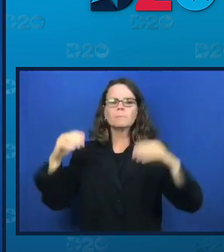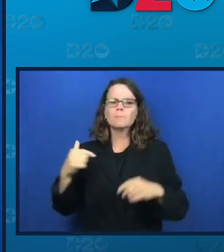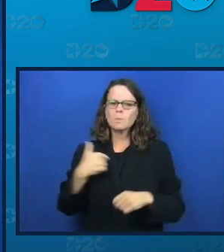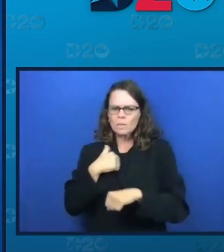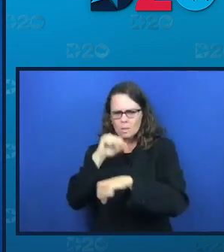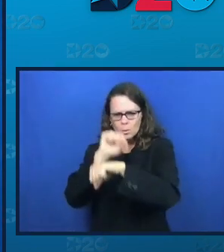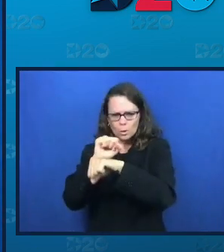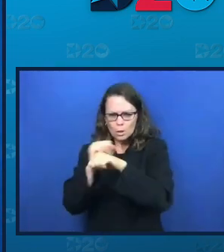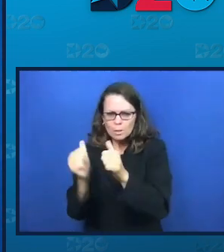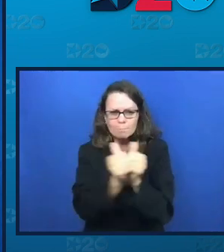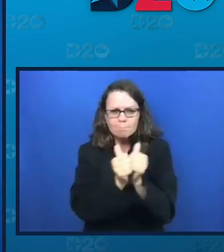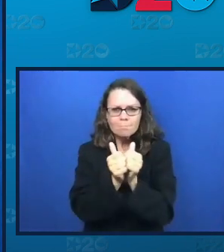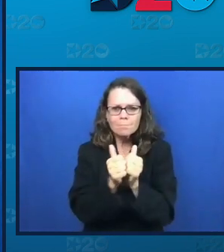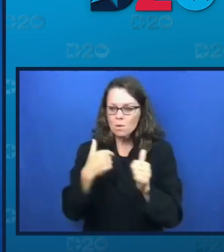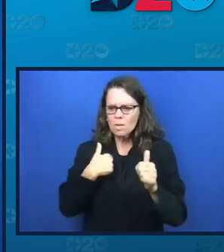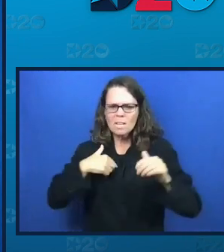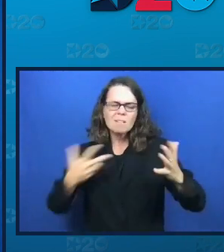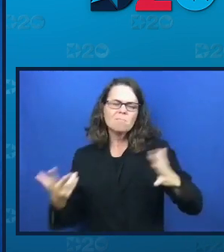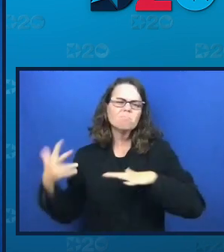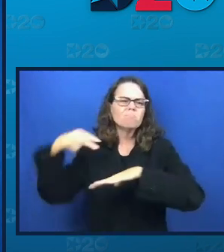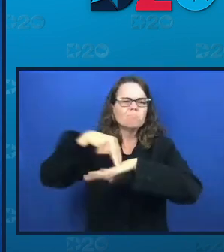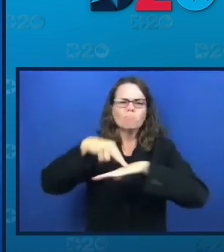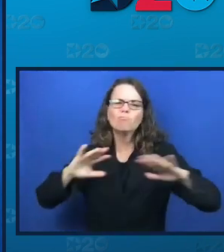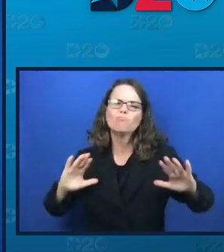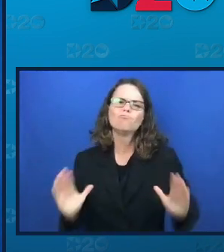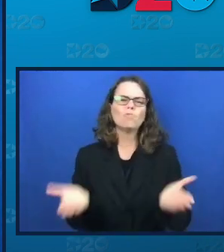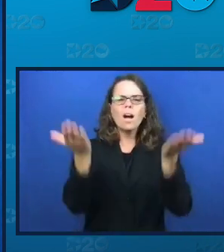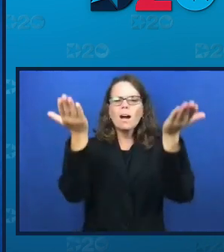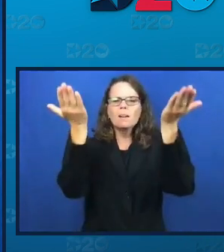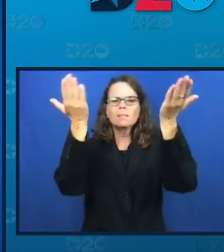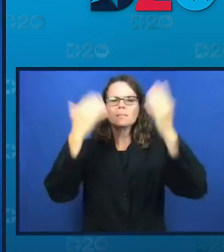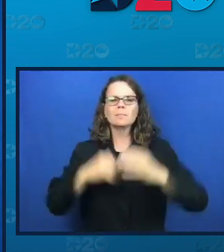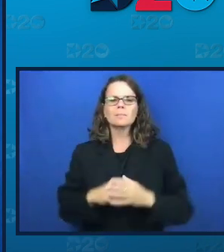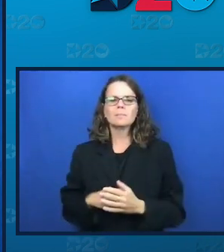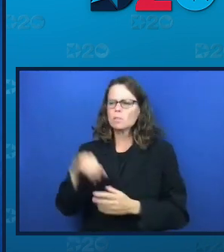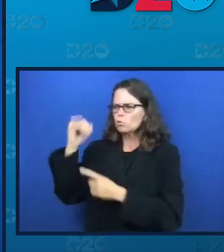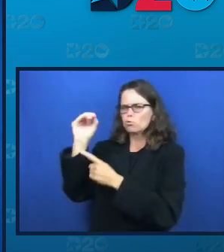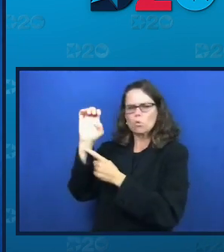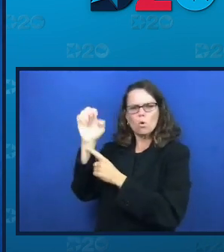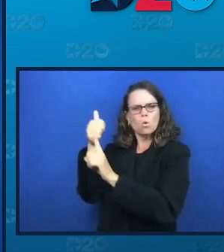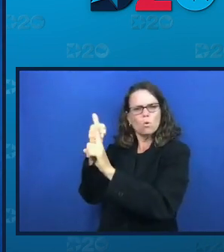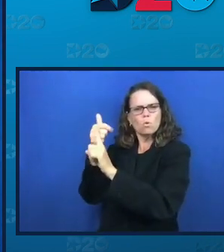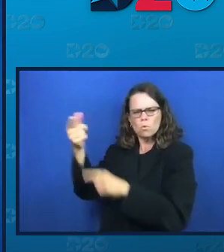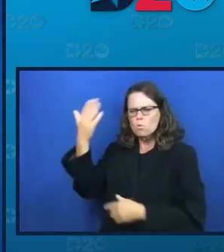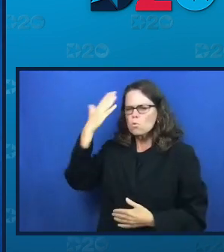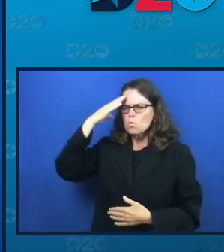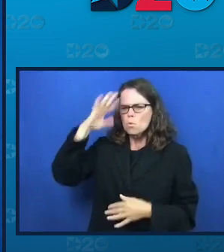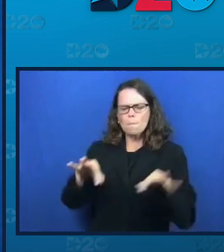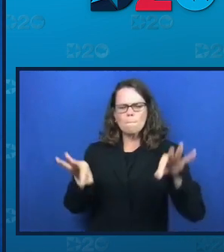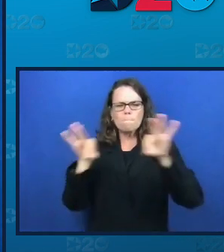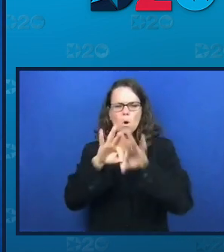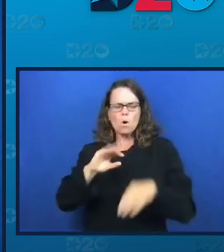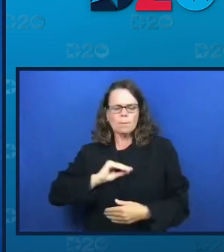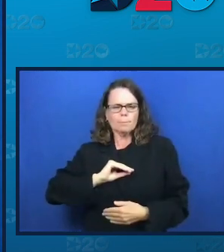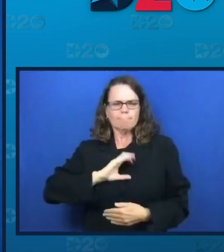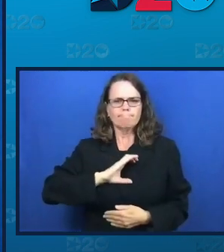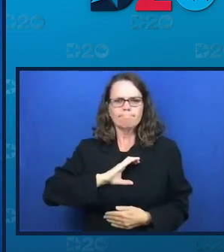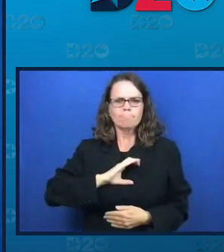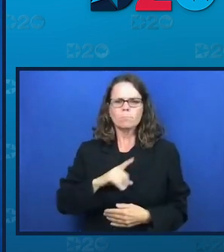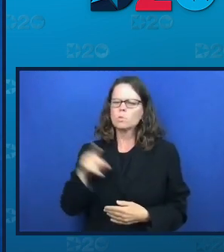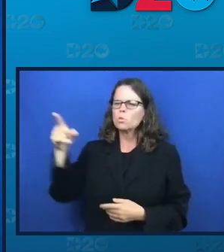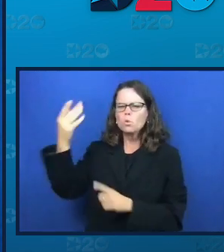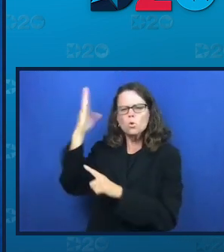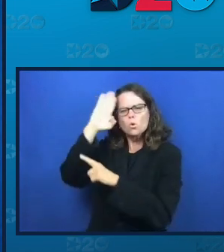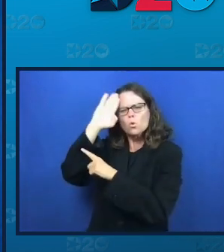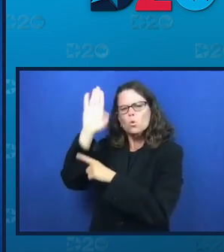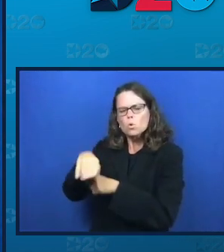Harris know the dignity of all working Americans. They know the urgency and the demand of our dream. But